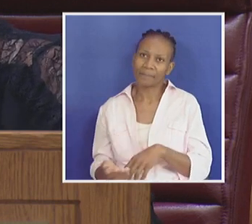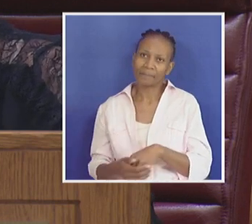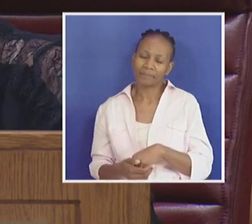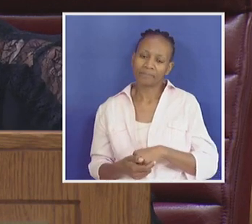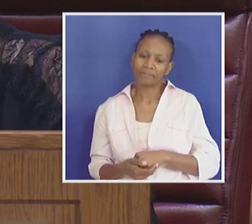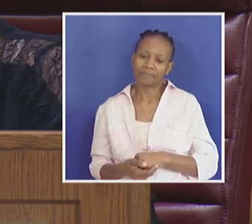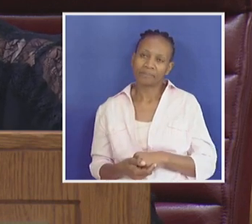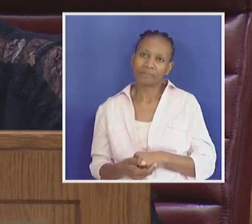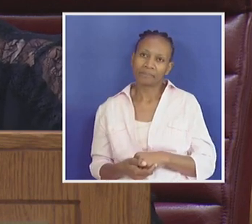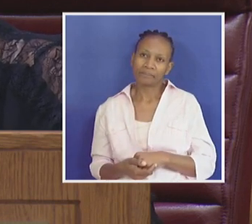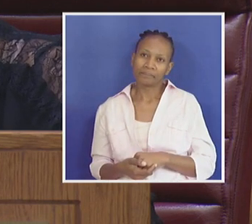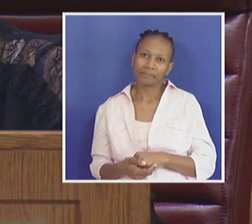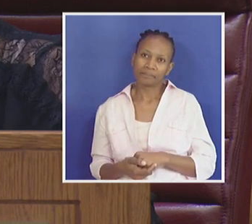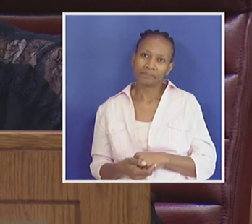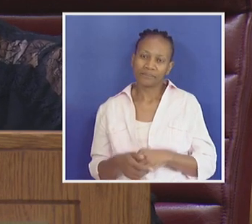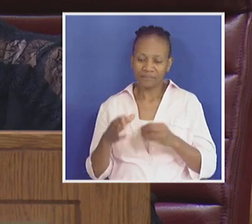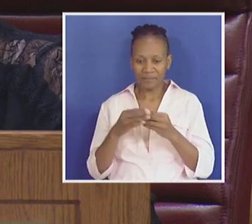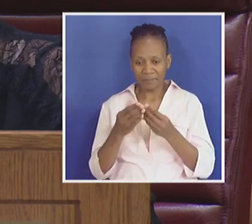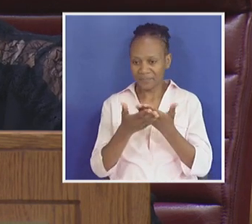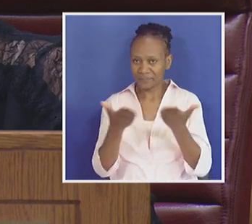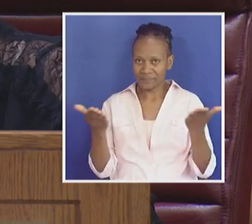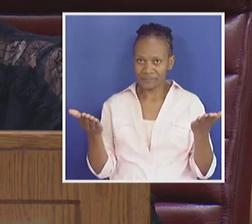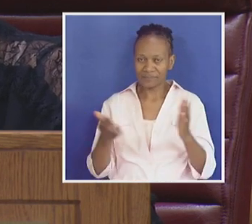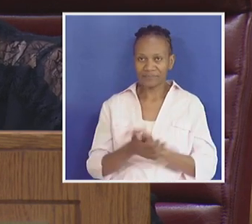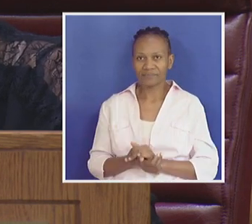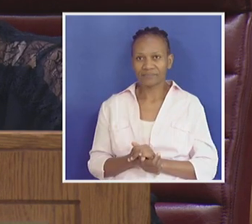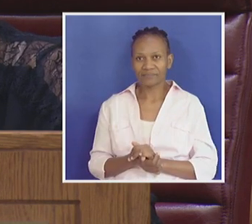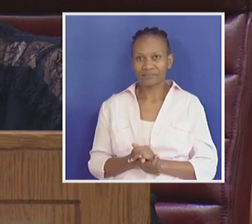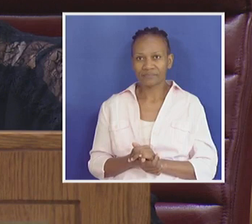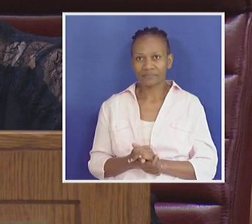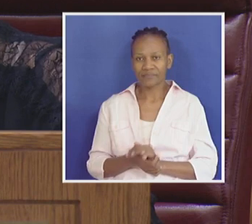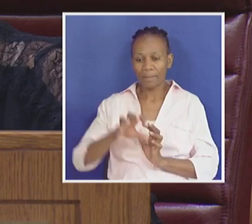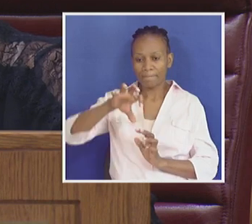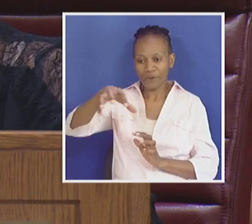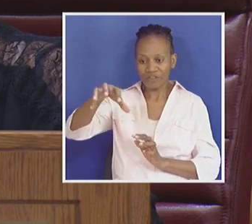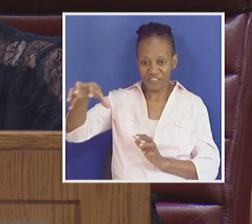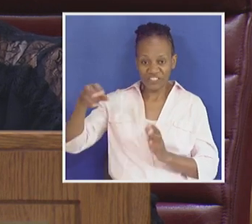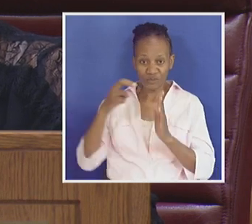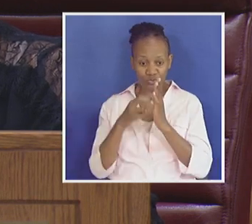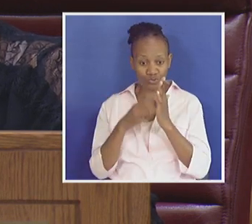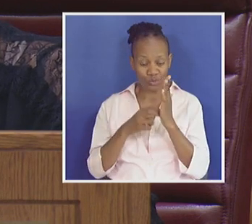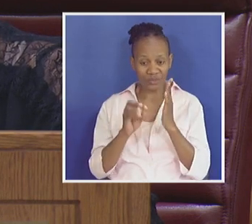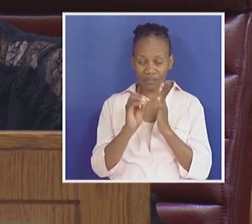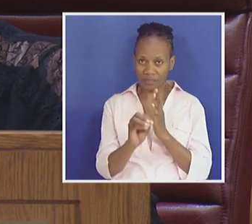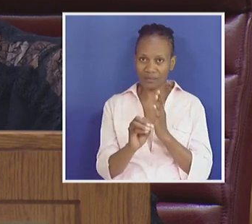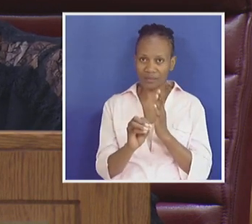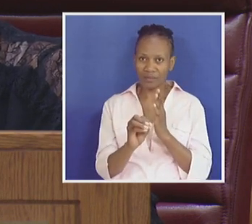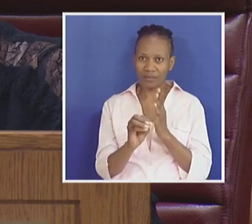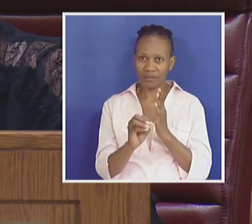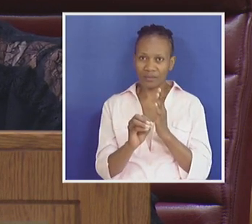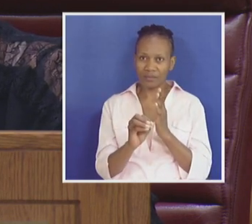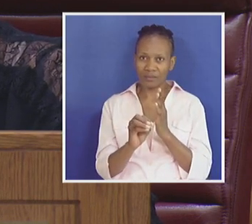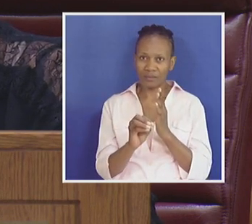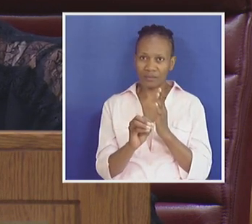order. Honorable members, provincial votes are supposed to have